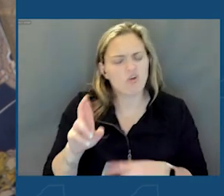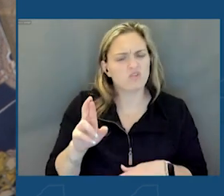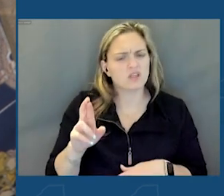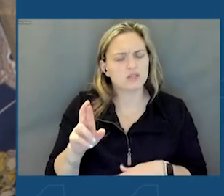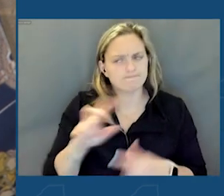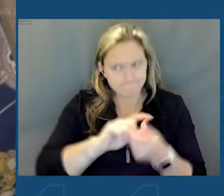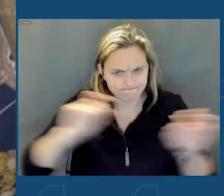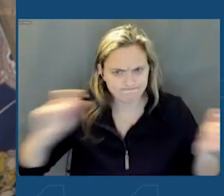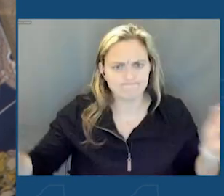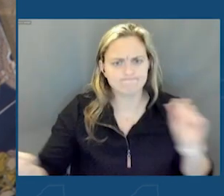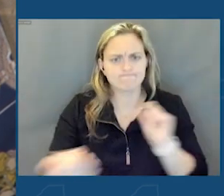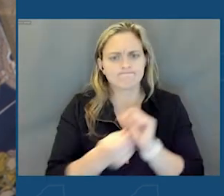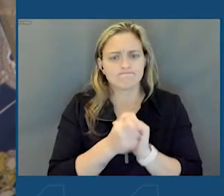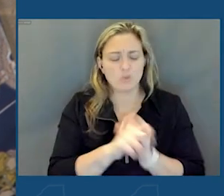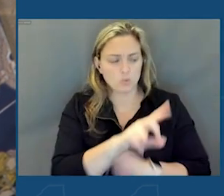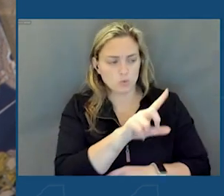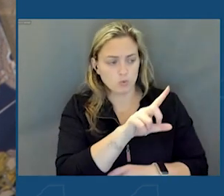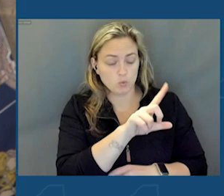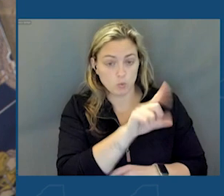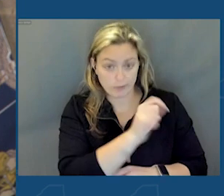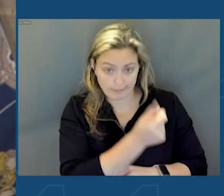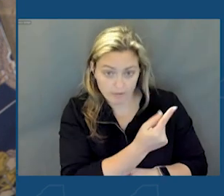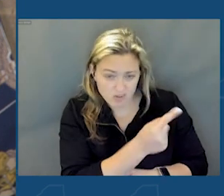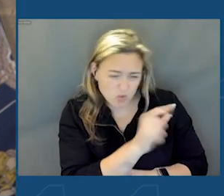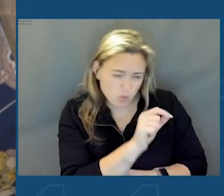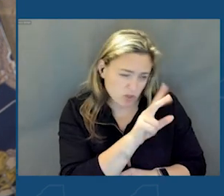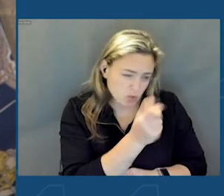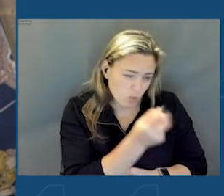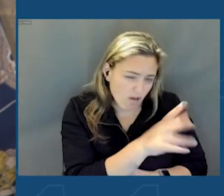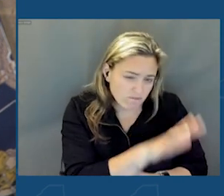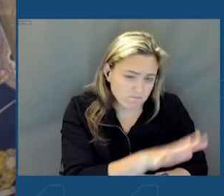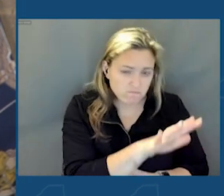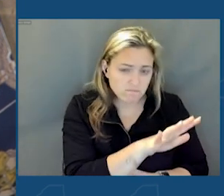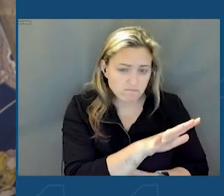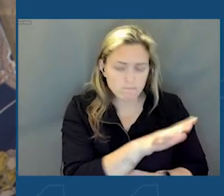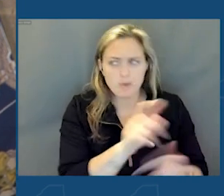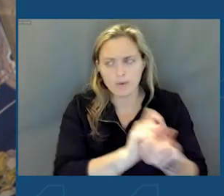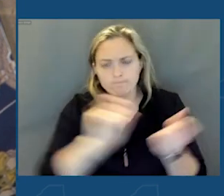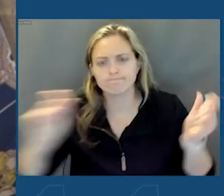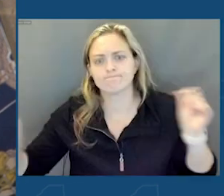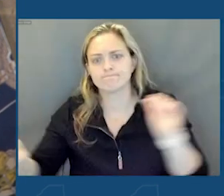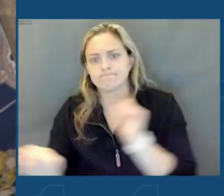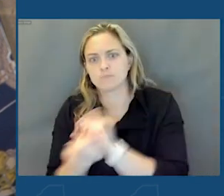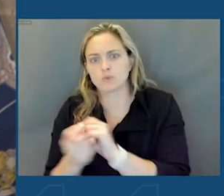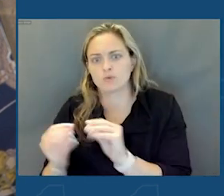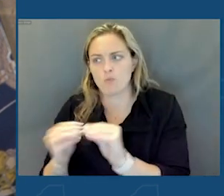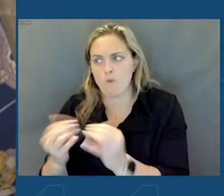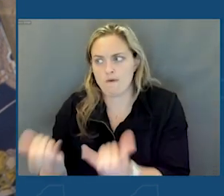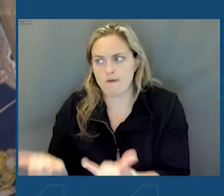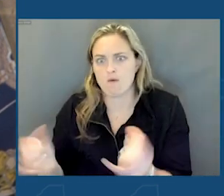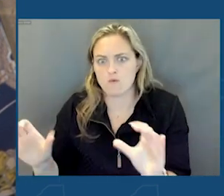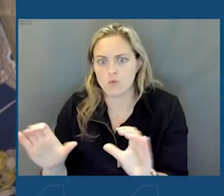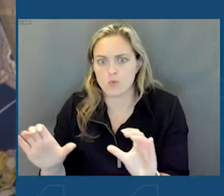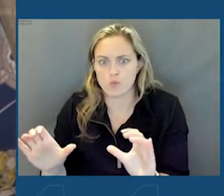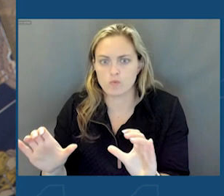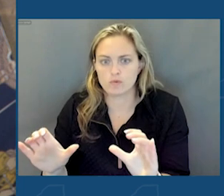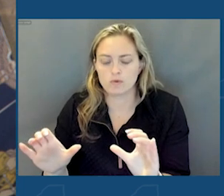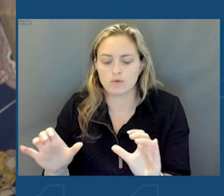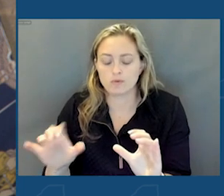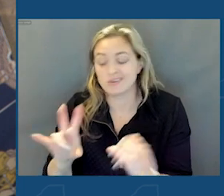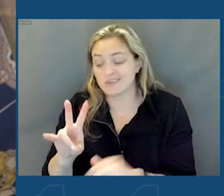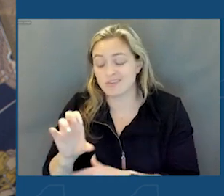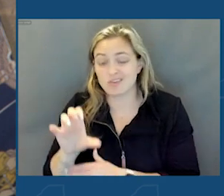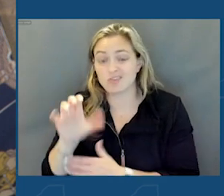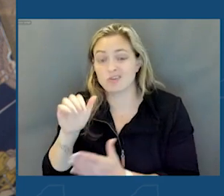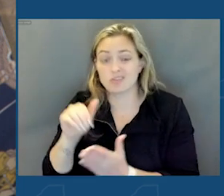2011, 2012. We've made a difference in their lives, but we have so much more to do. And so we are the home of over 700,000